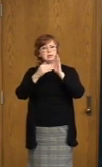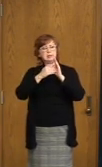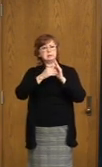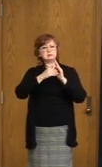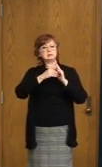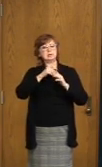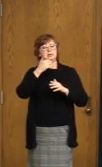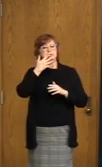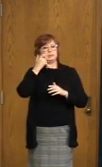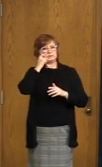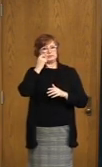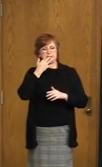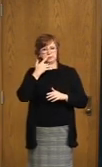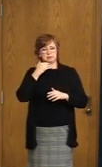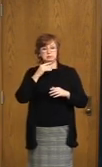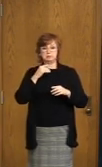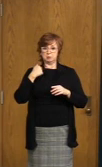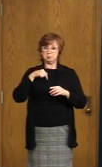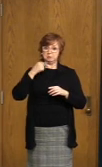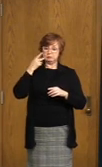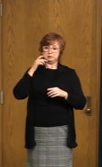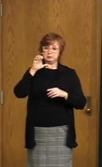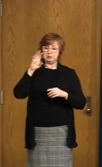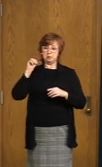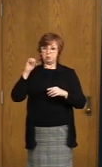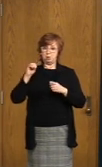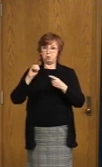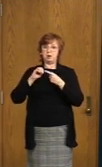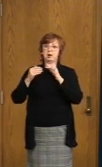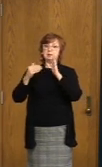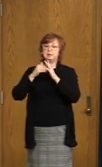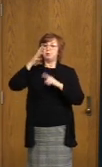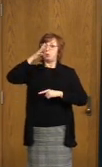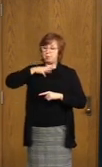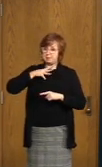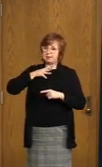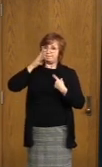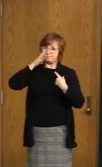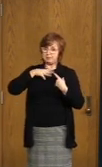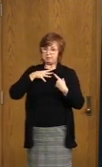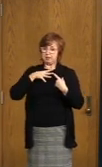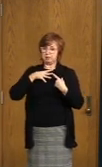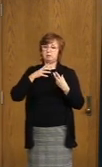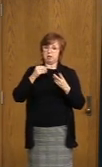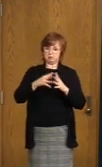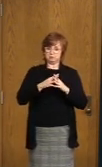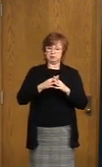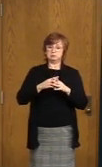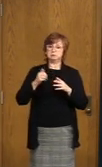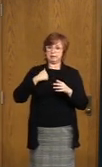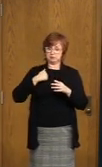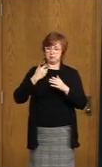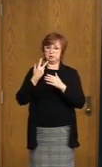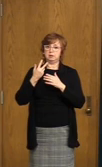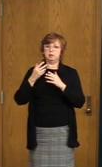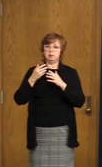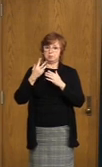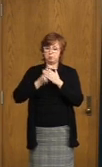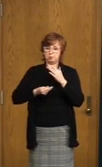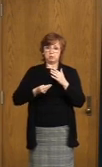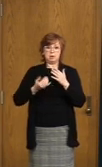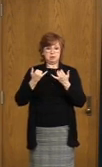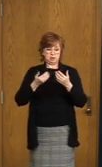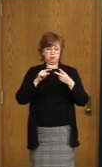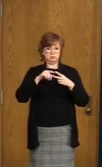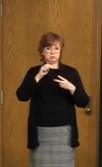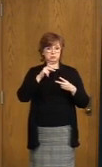be particularly targeted in Canada and the United States, and I'm wondering if there is any indication that Dr. Shahab is